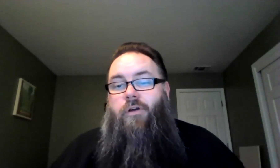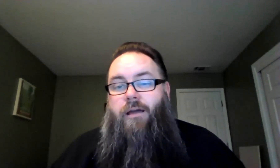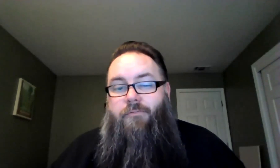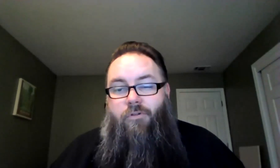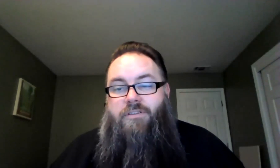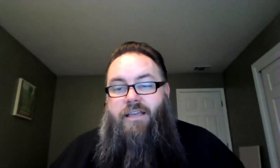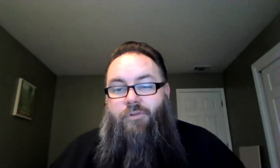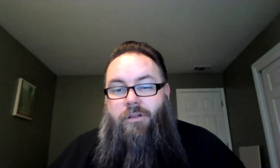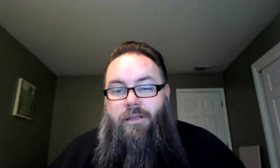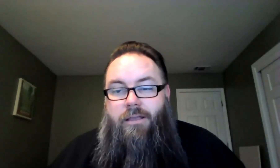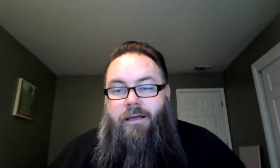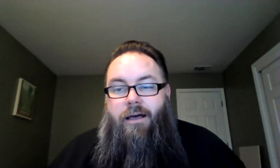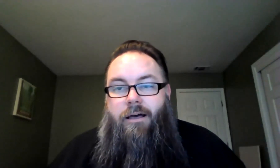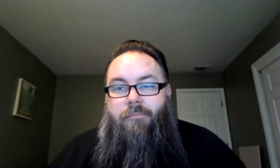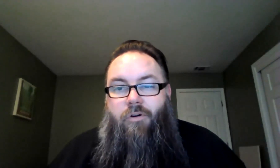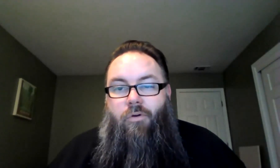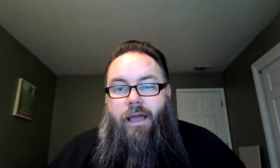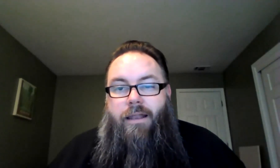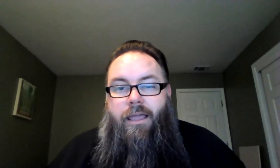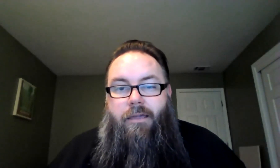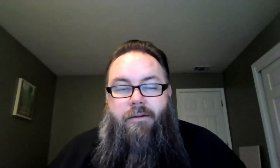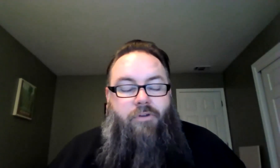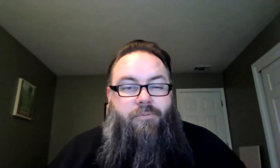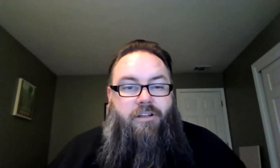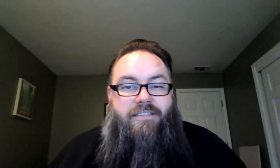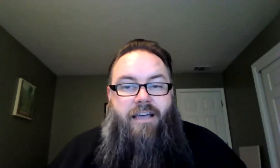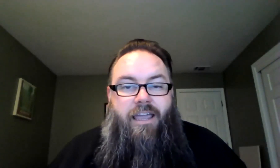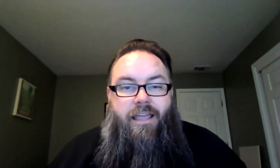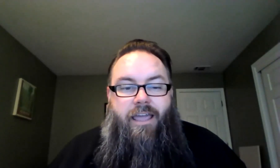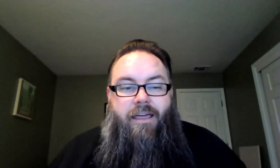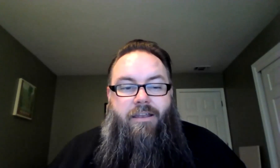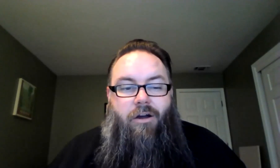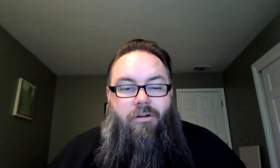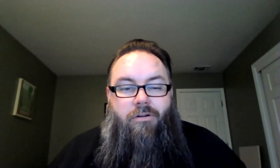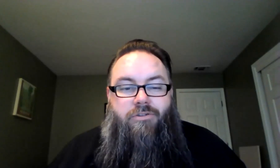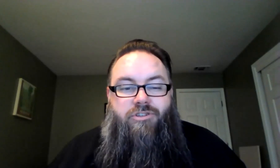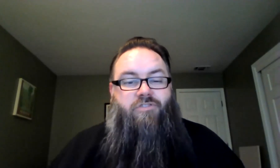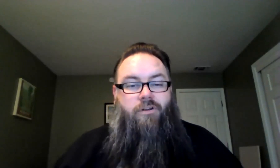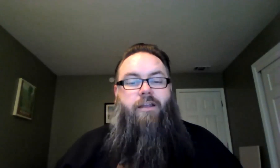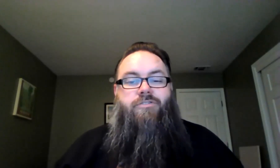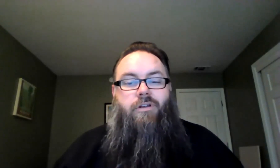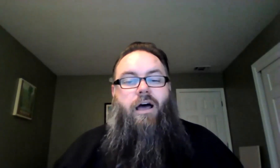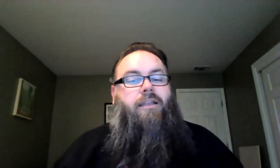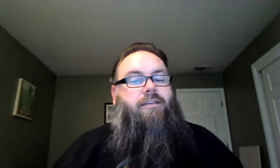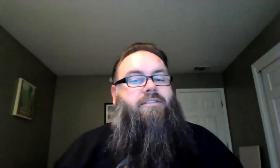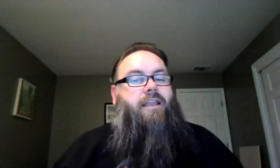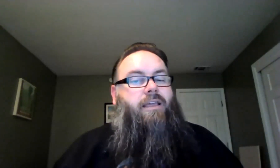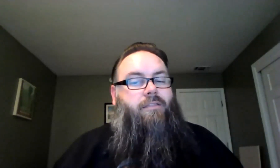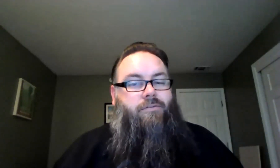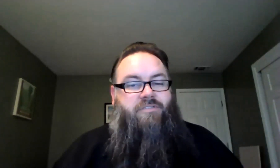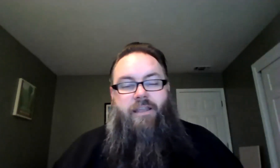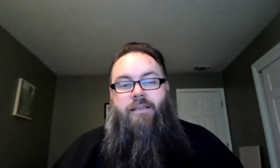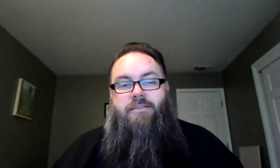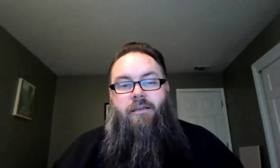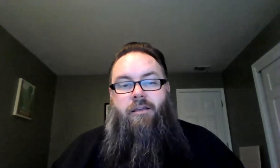a day program, for example, or at a agreed upon site, and our service coordinators are not